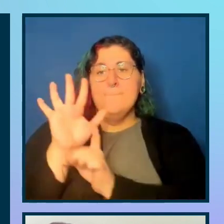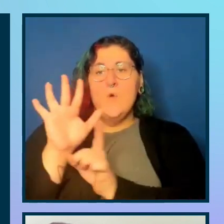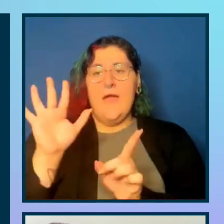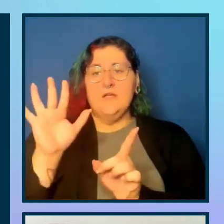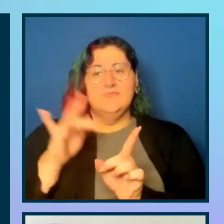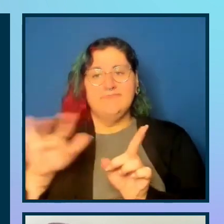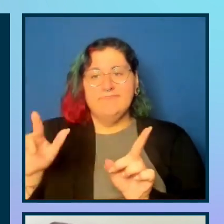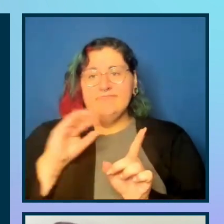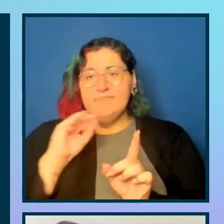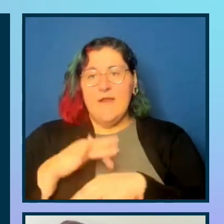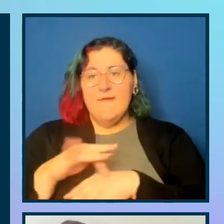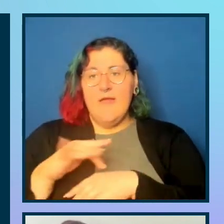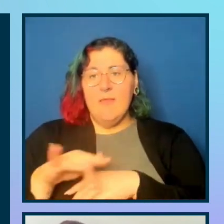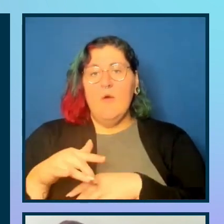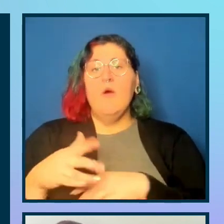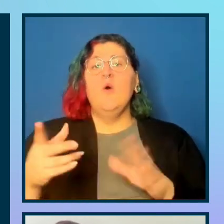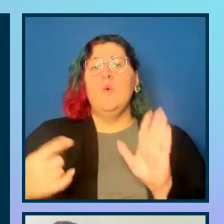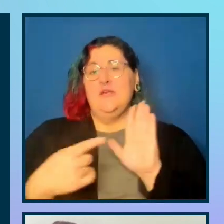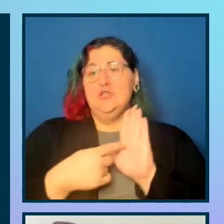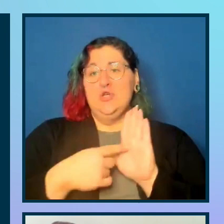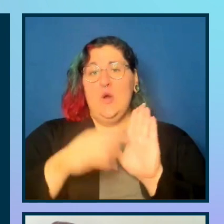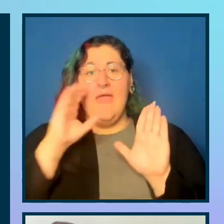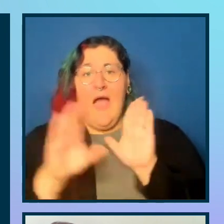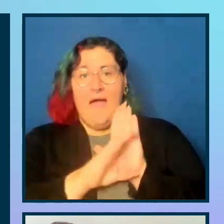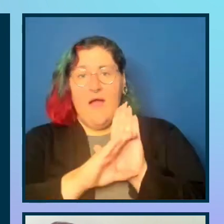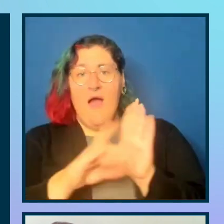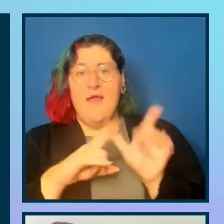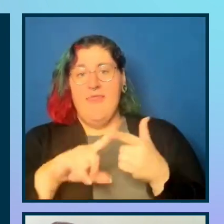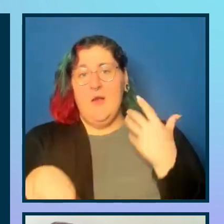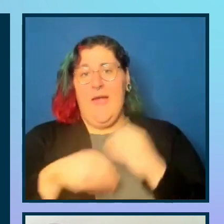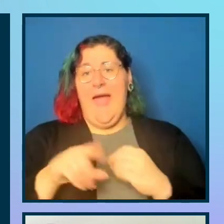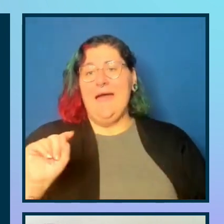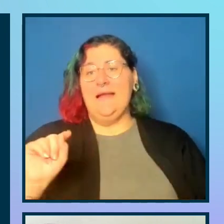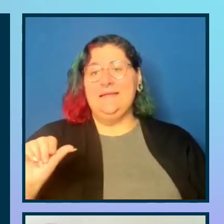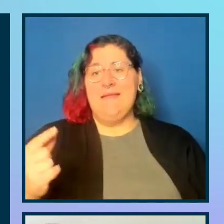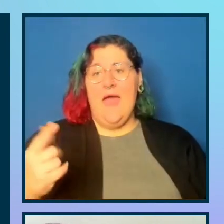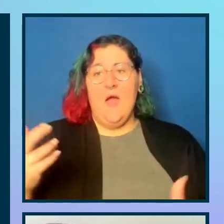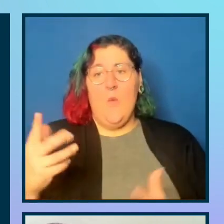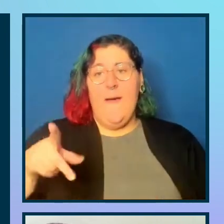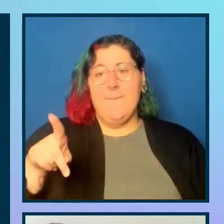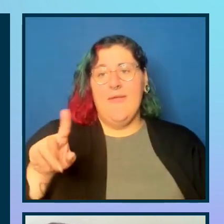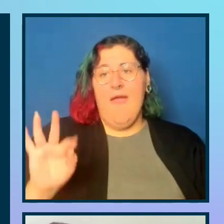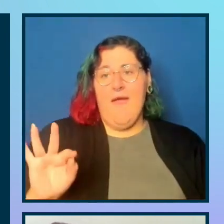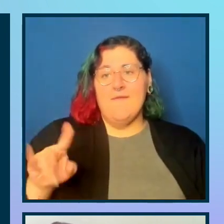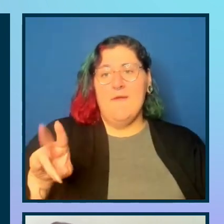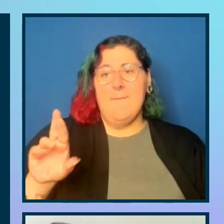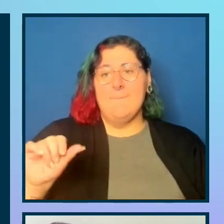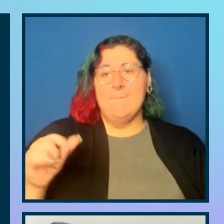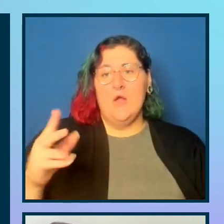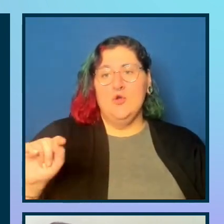a paragraph tag. So the first one is if we're showing the dropdown, we show the power